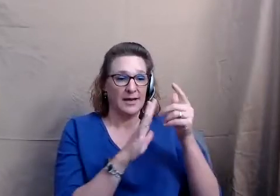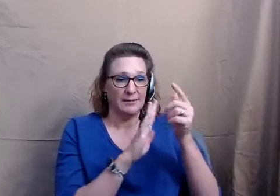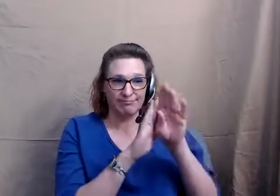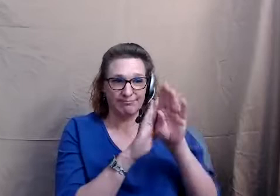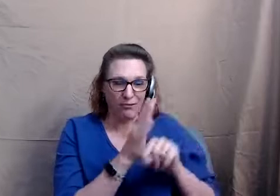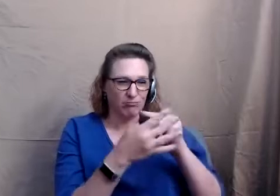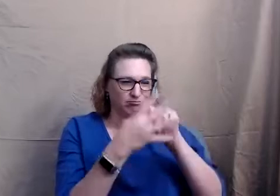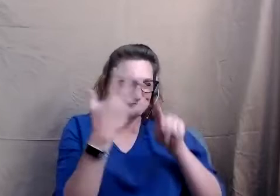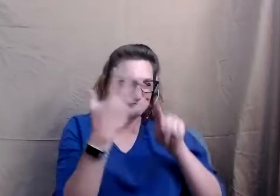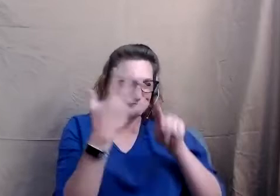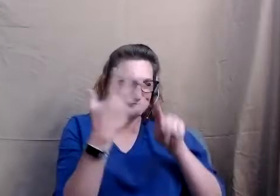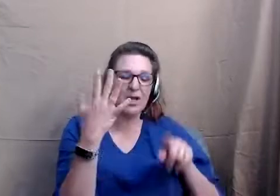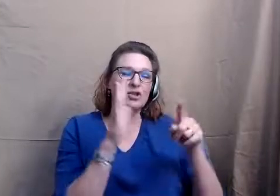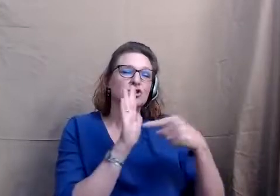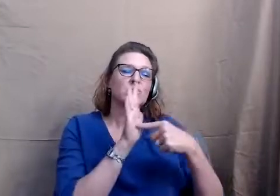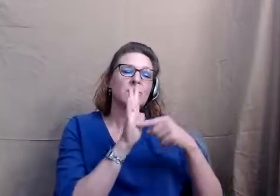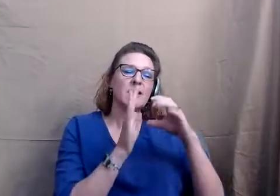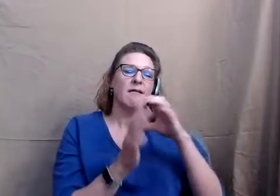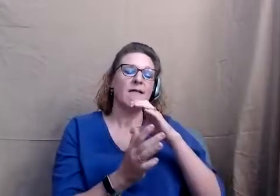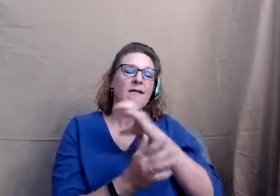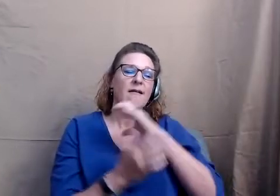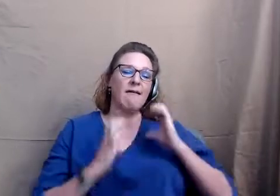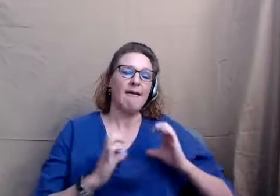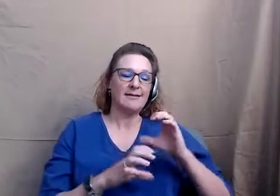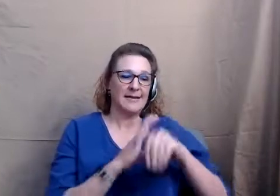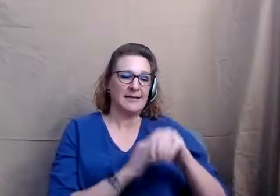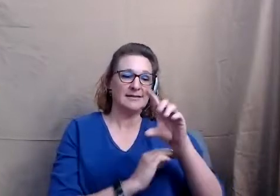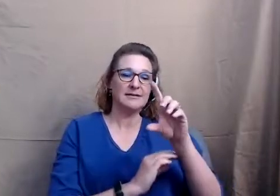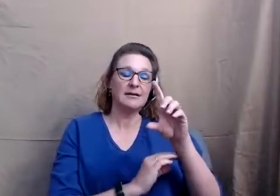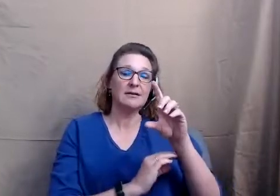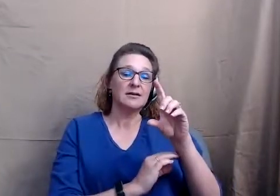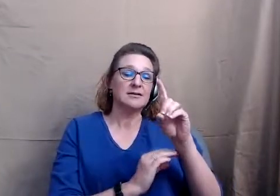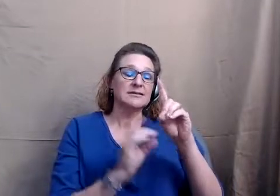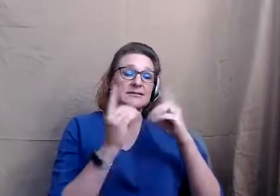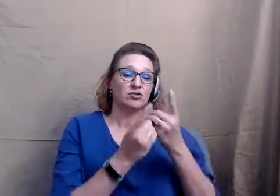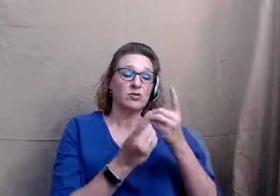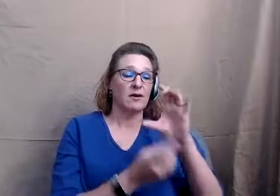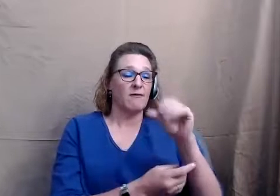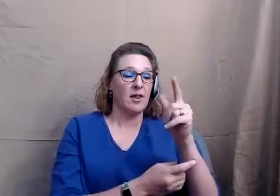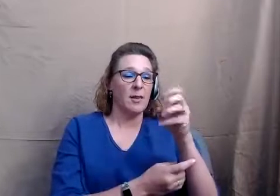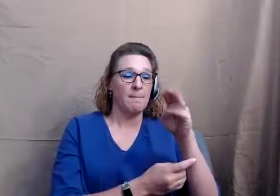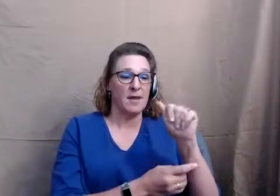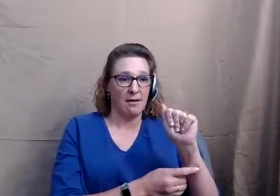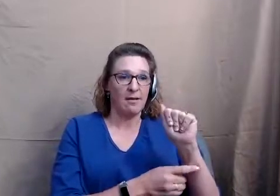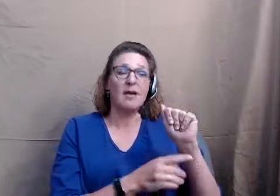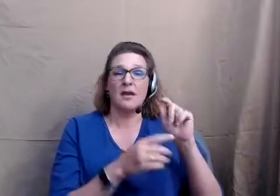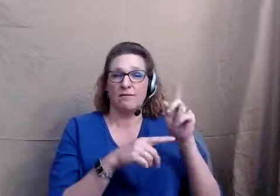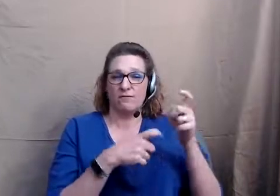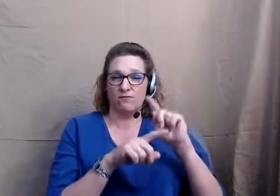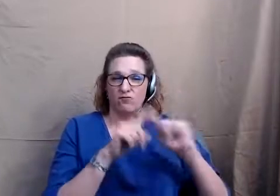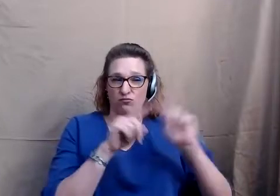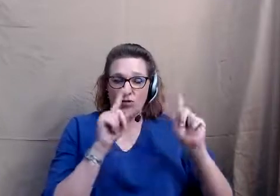Goodmark represented clients in the District of Columbia in custody, visitation, child support, restraining order, and other civil